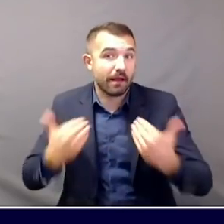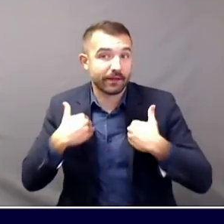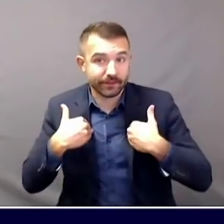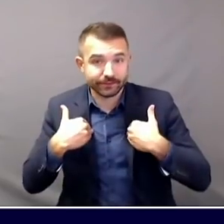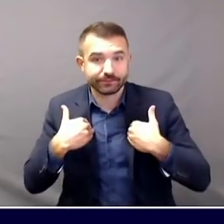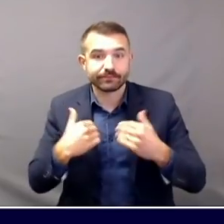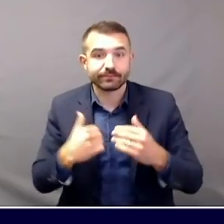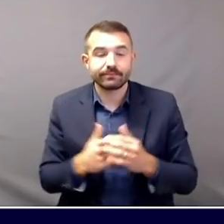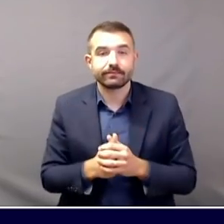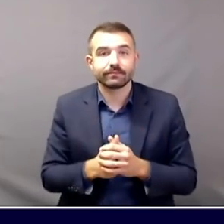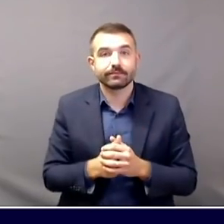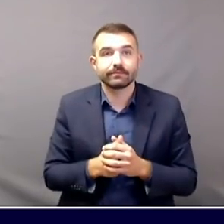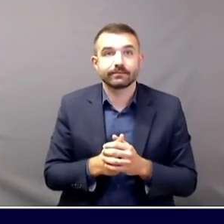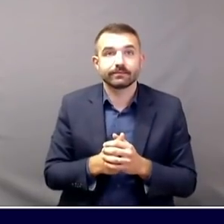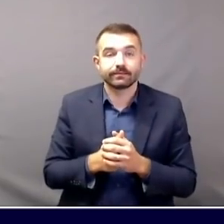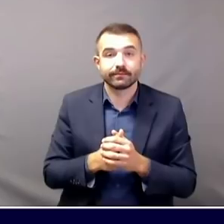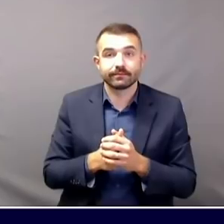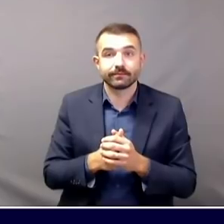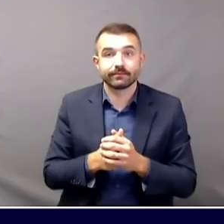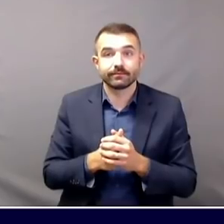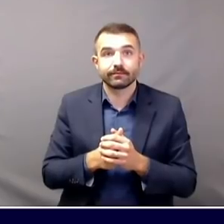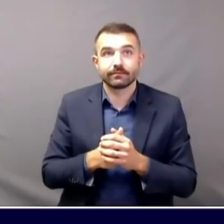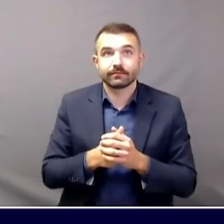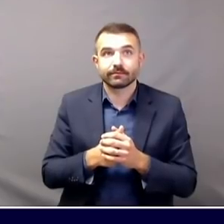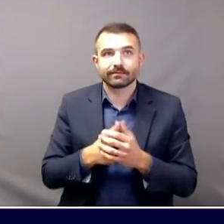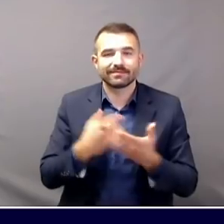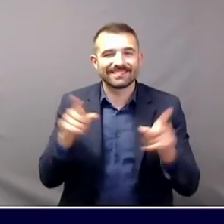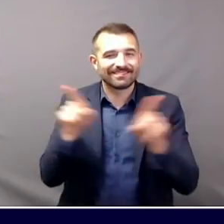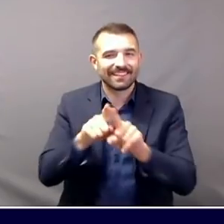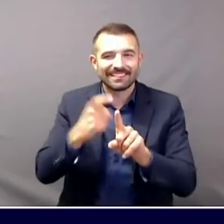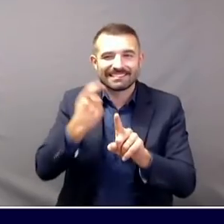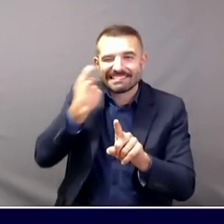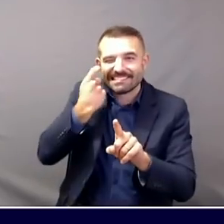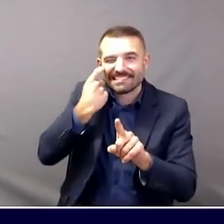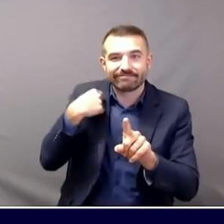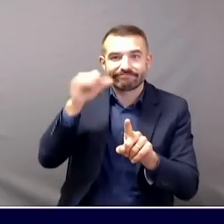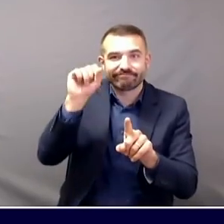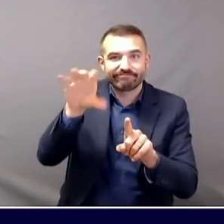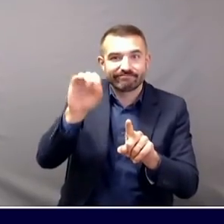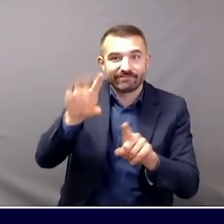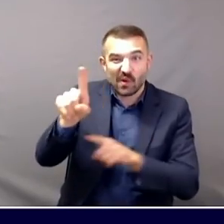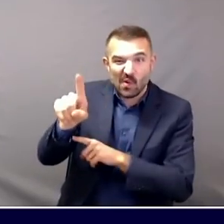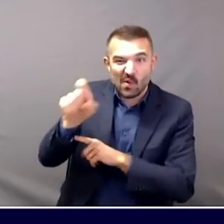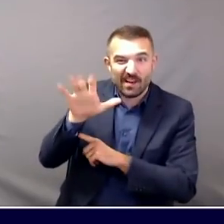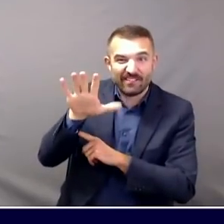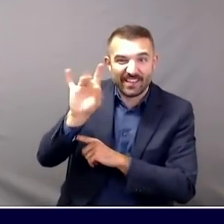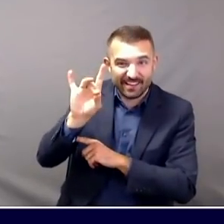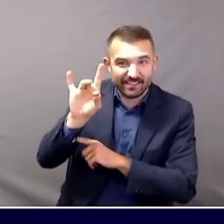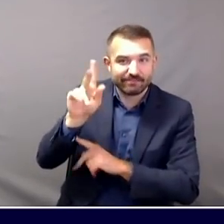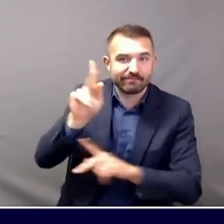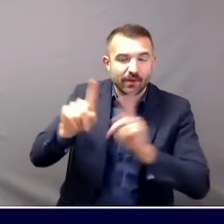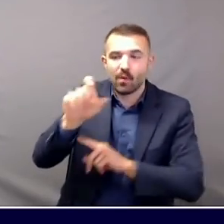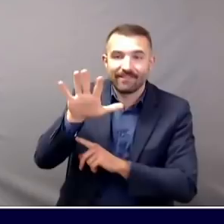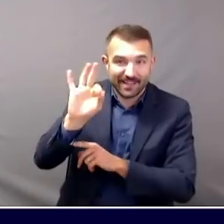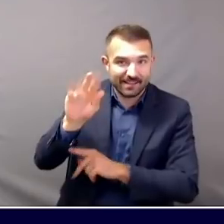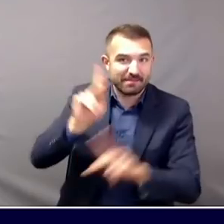now logged 159 deaths across the state, quite sadly, since we started our activation.